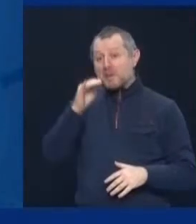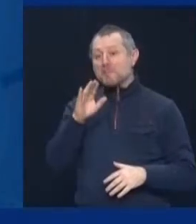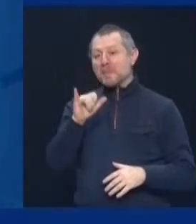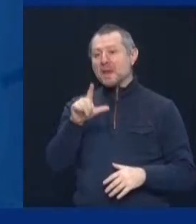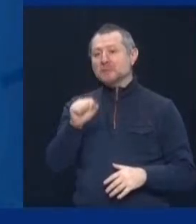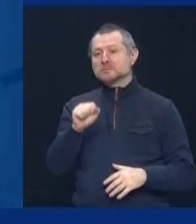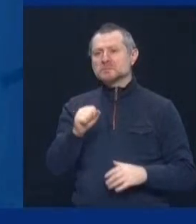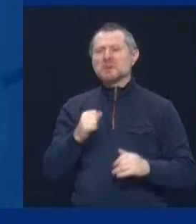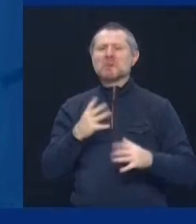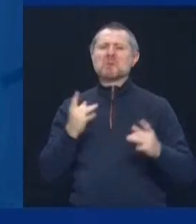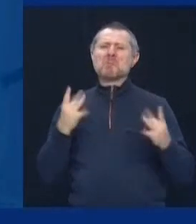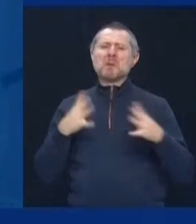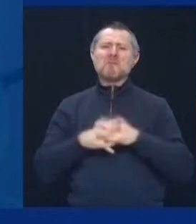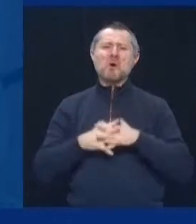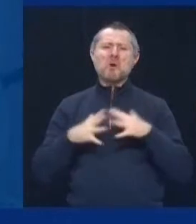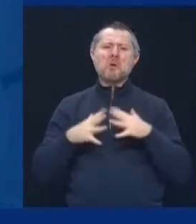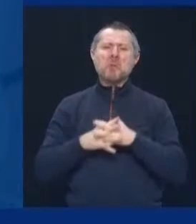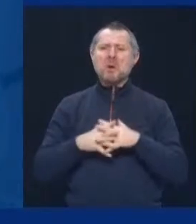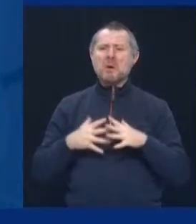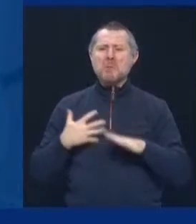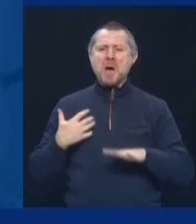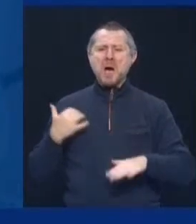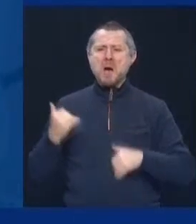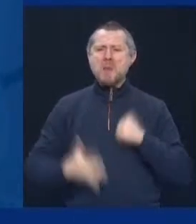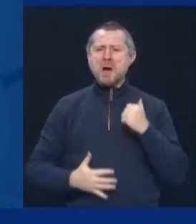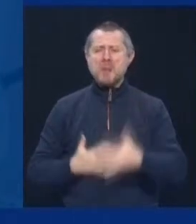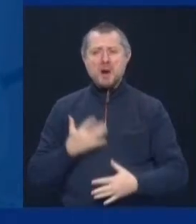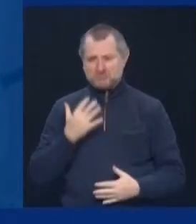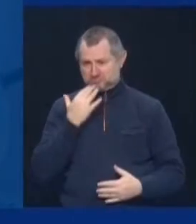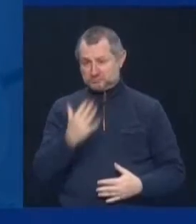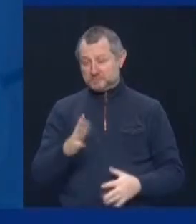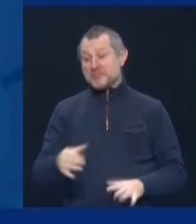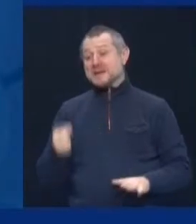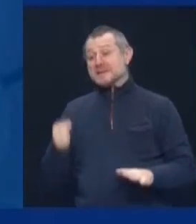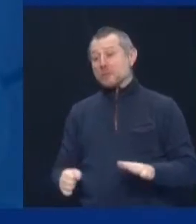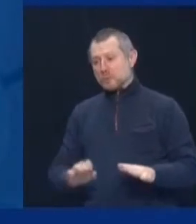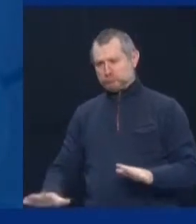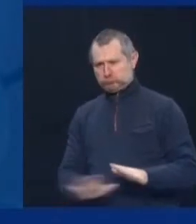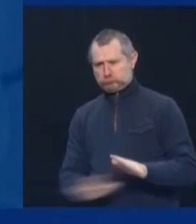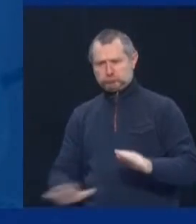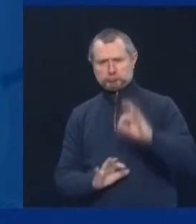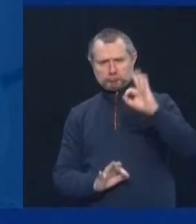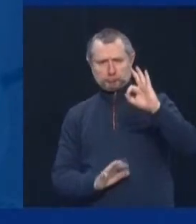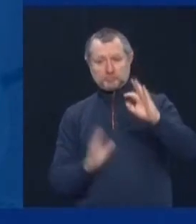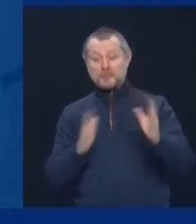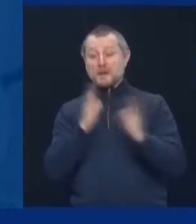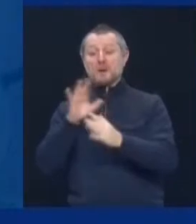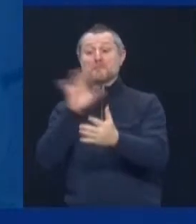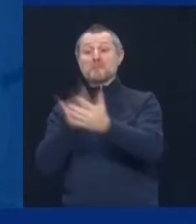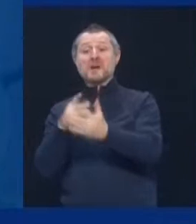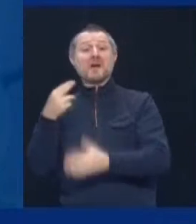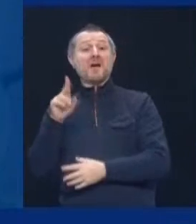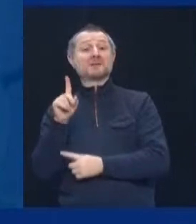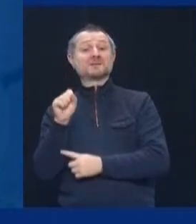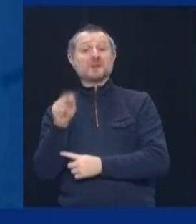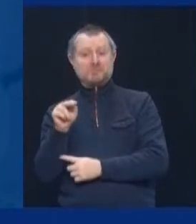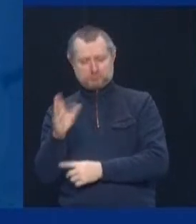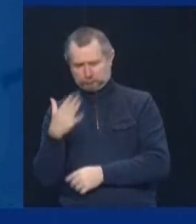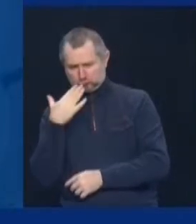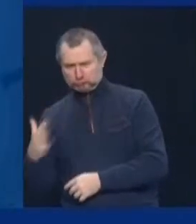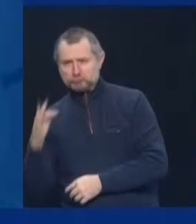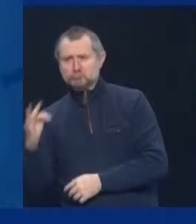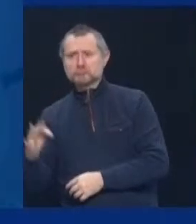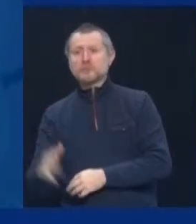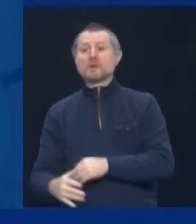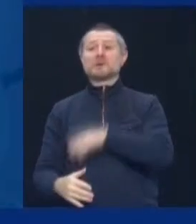news. Southern Tier is doing well. Mid-Hudson's doing well. Finger Lakes is not doing well.